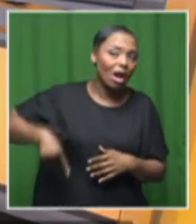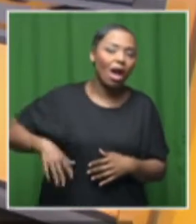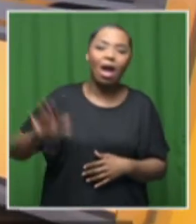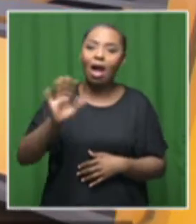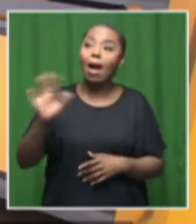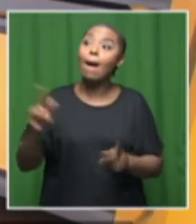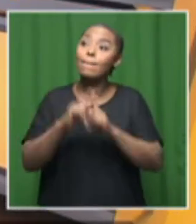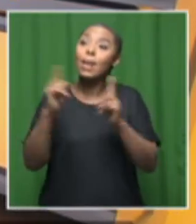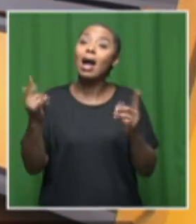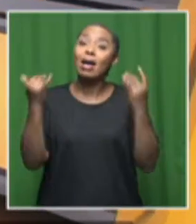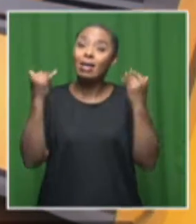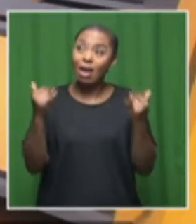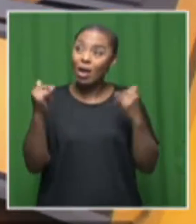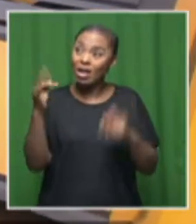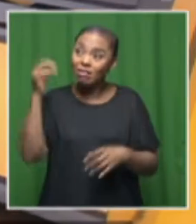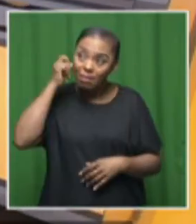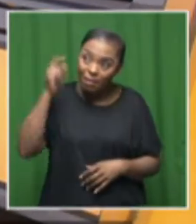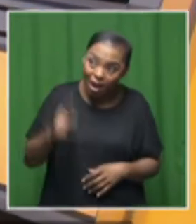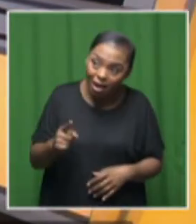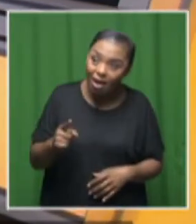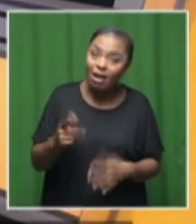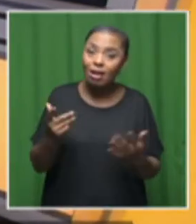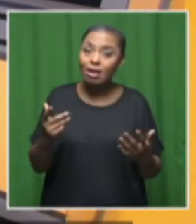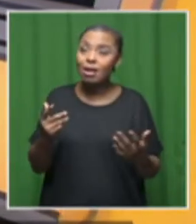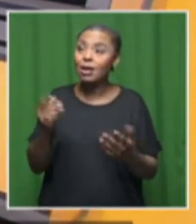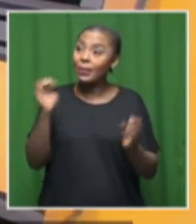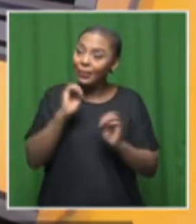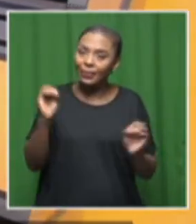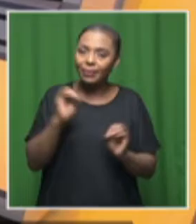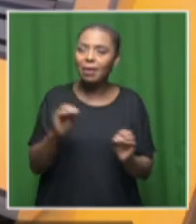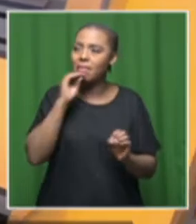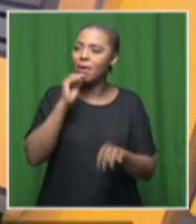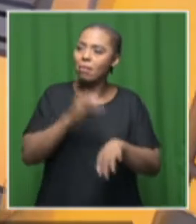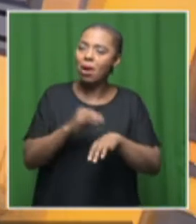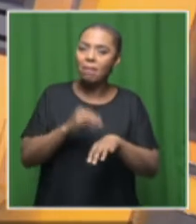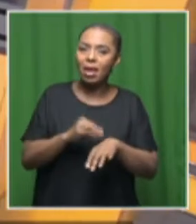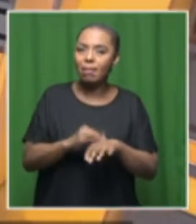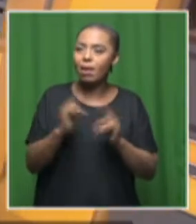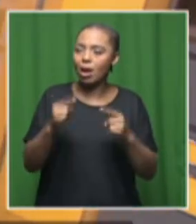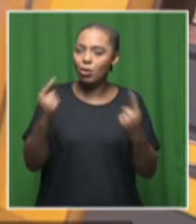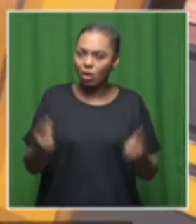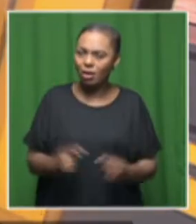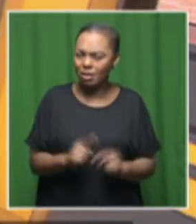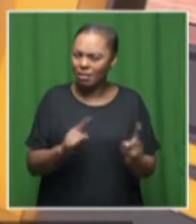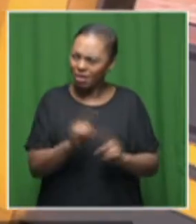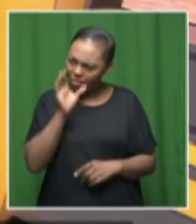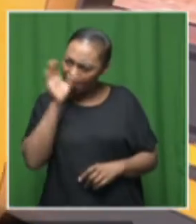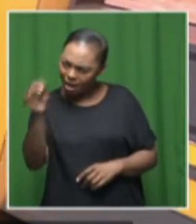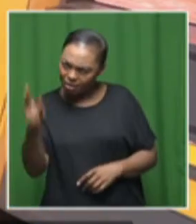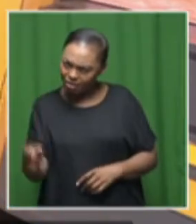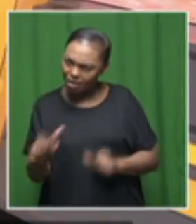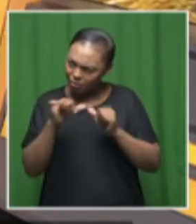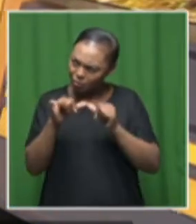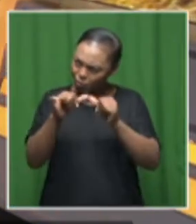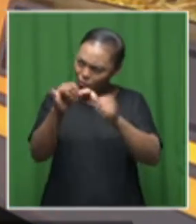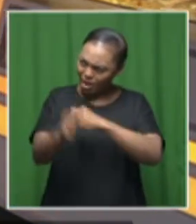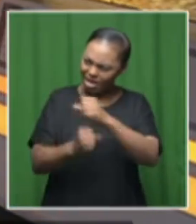question for many is whether this current situation will be exacerbated, because that is the